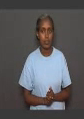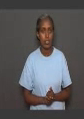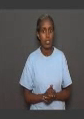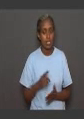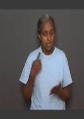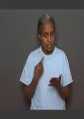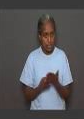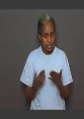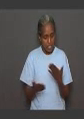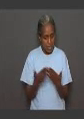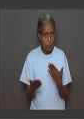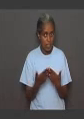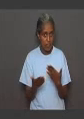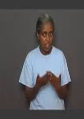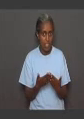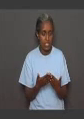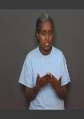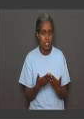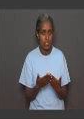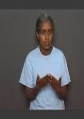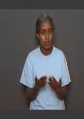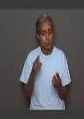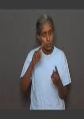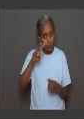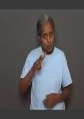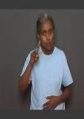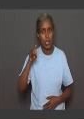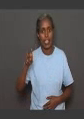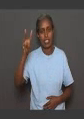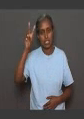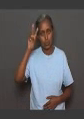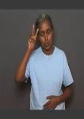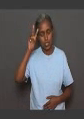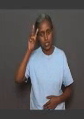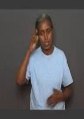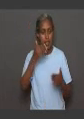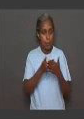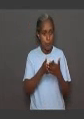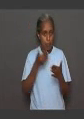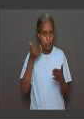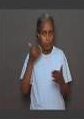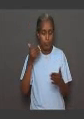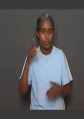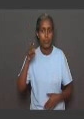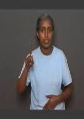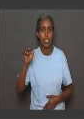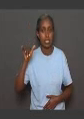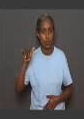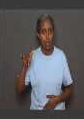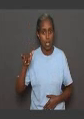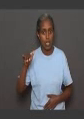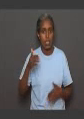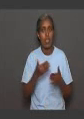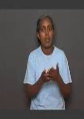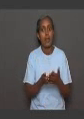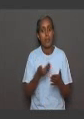This simplifies to 2x squared minus